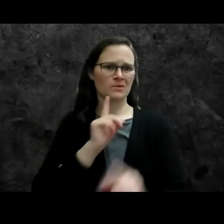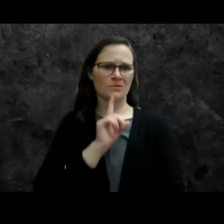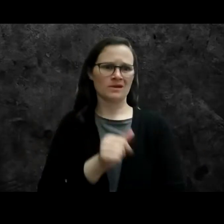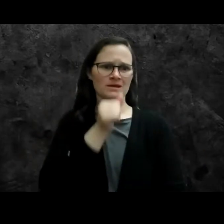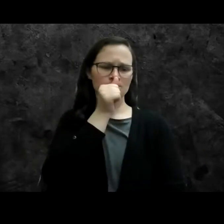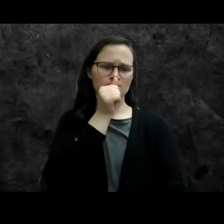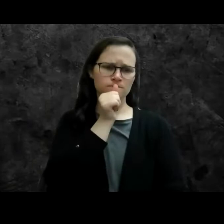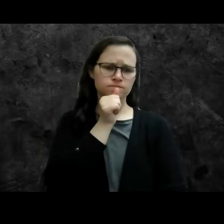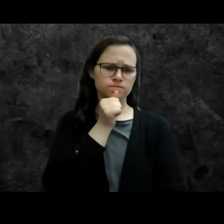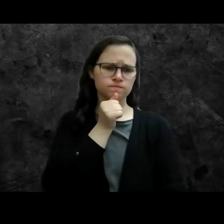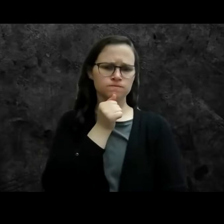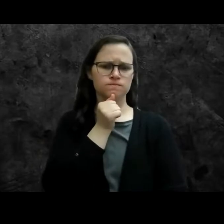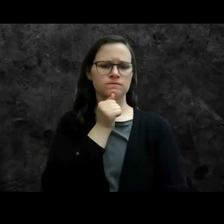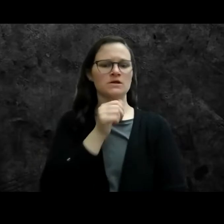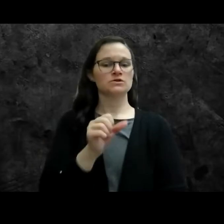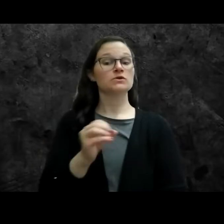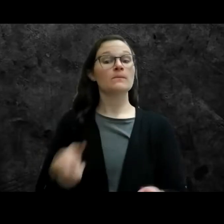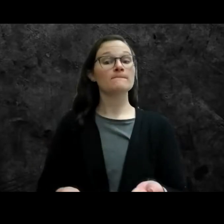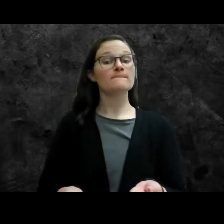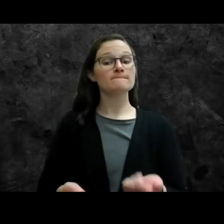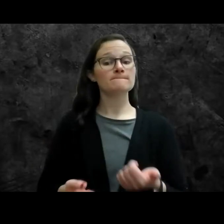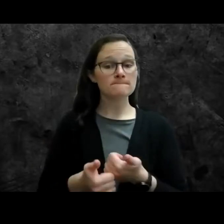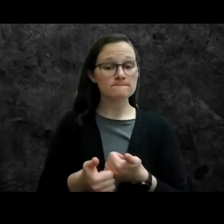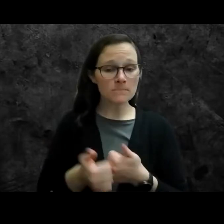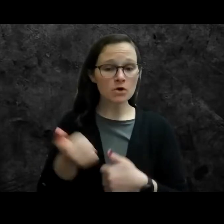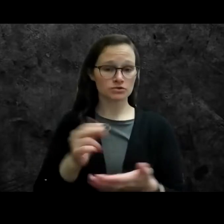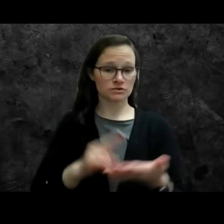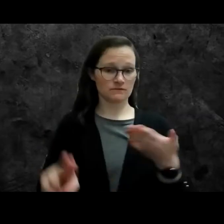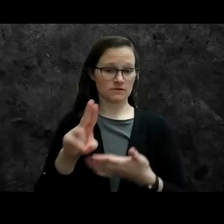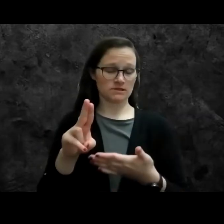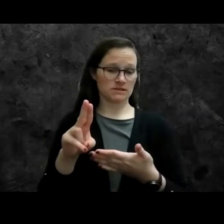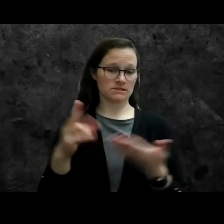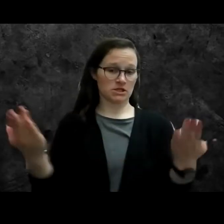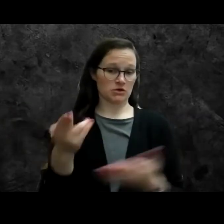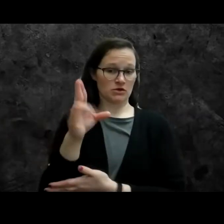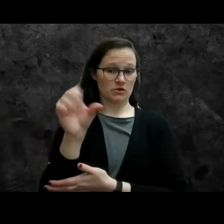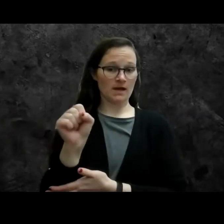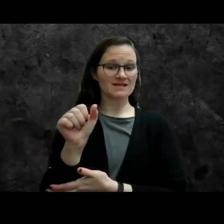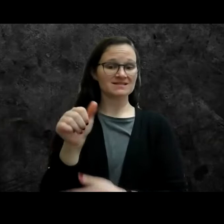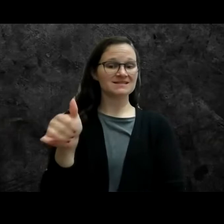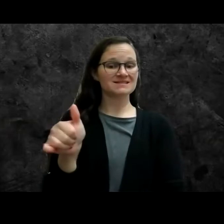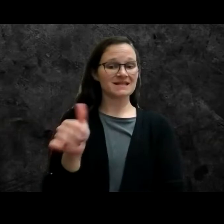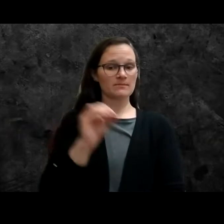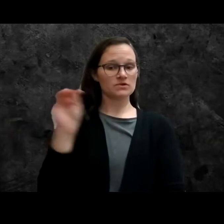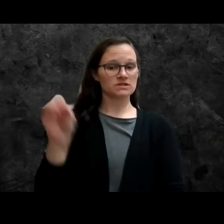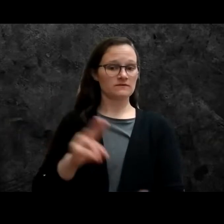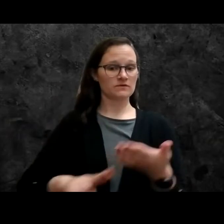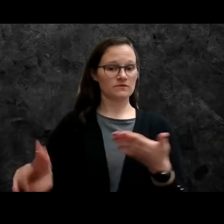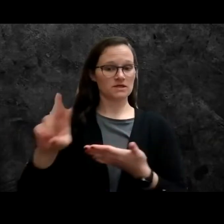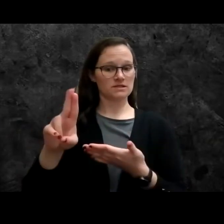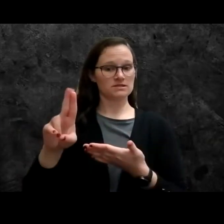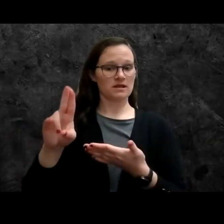most universities in the country are following. About 10% of the universities that have been polled essentially are